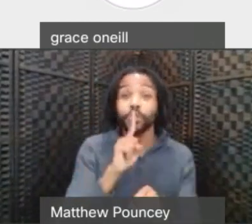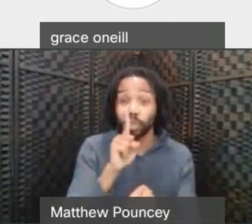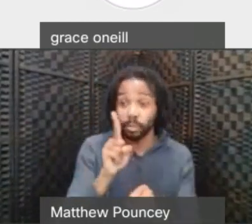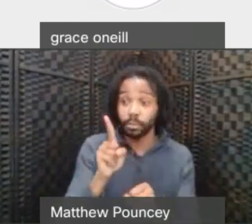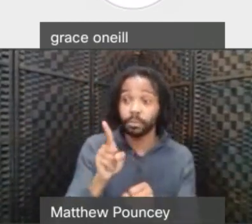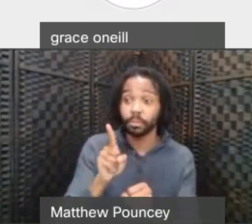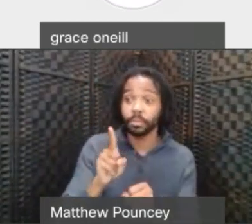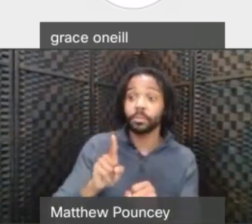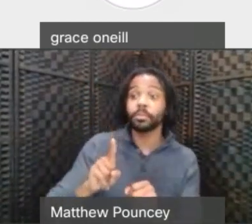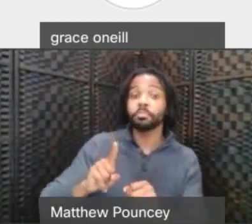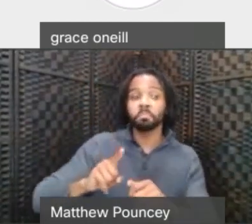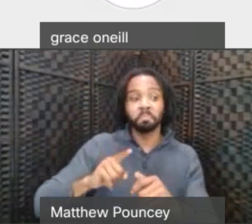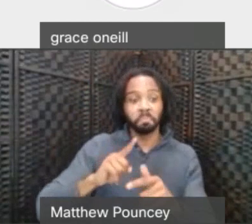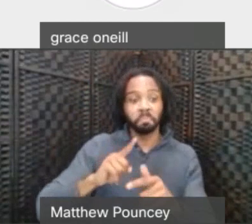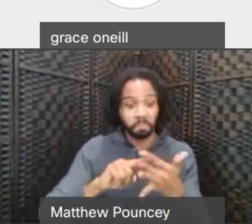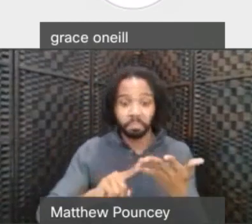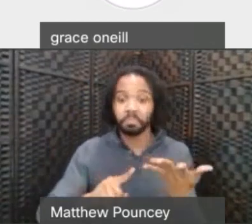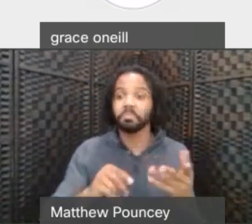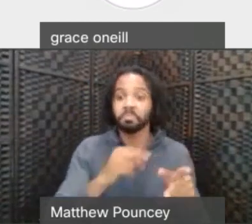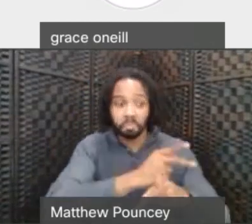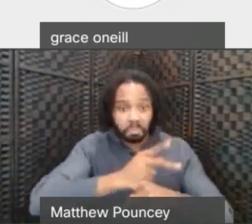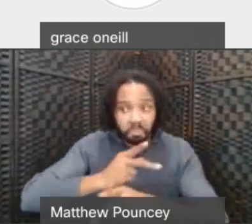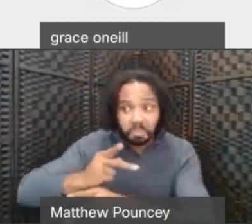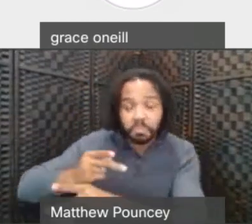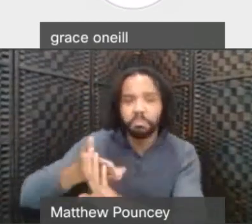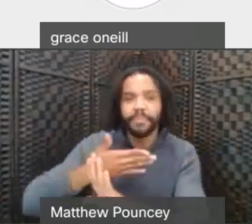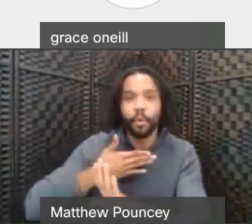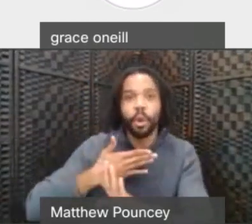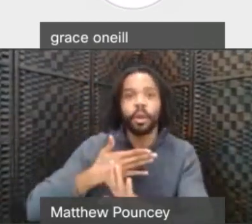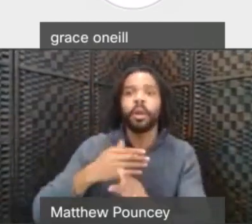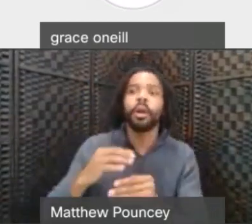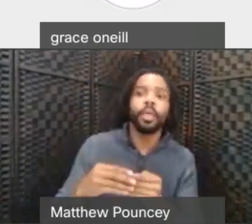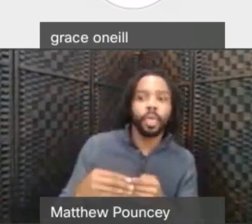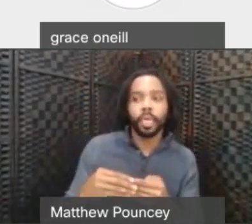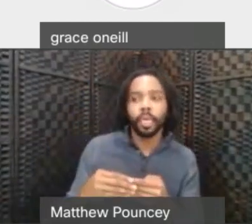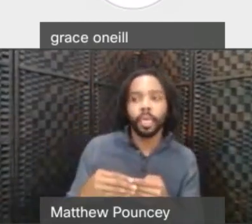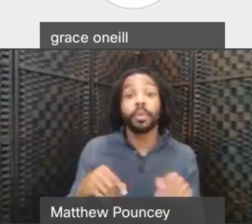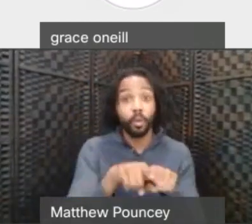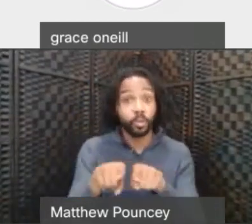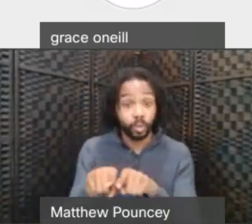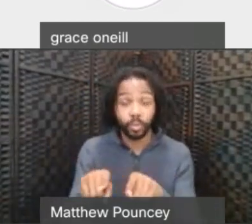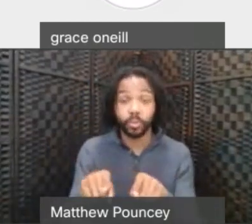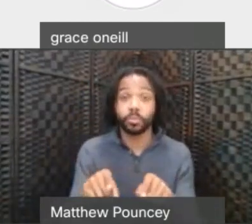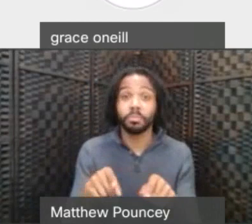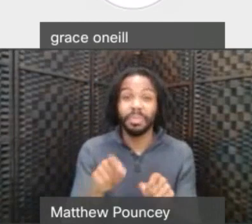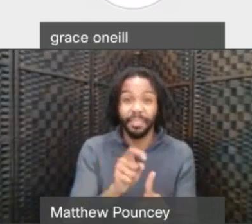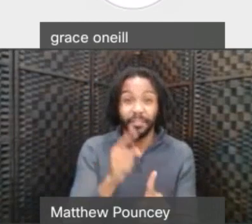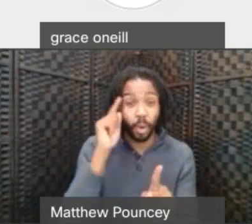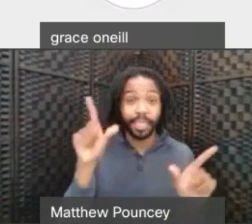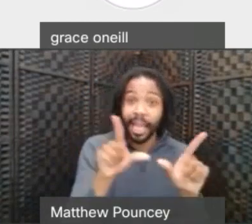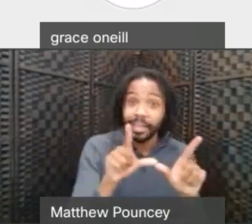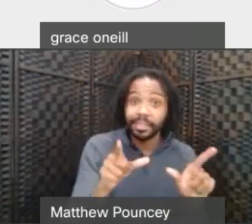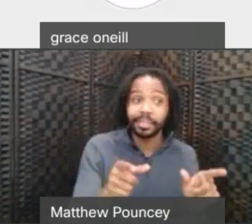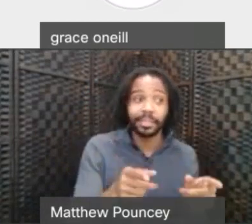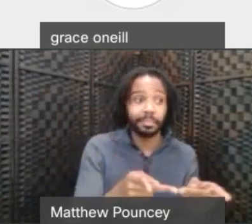relax the rules in any way, as well as requiring for license placements authorization